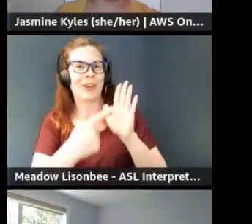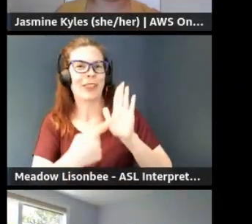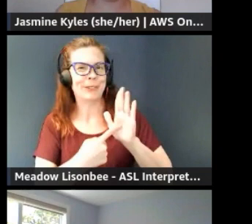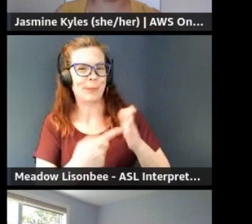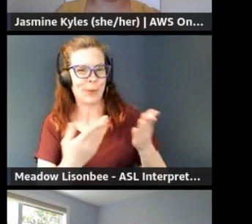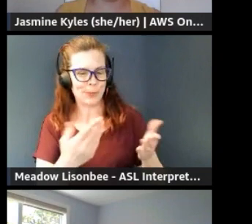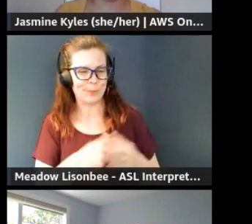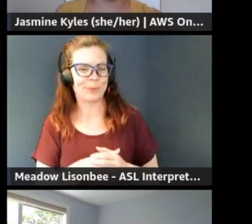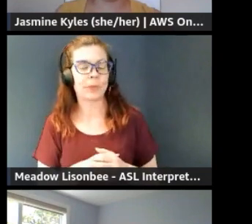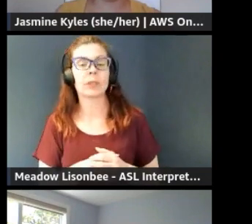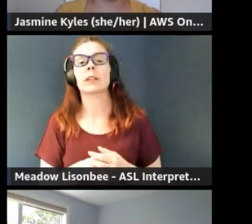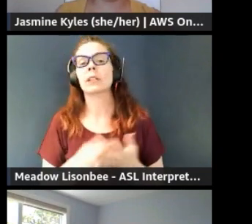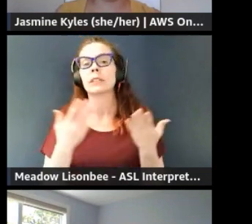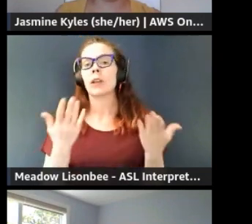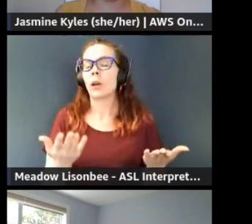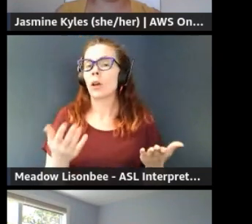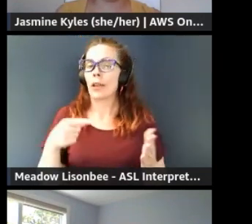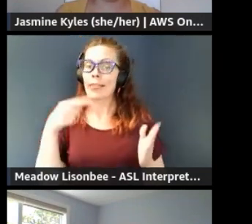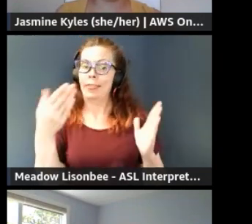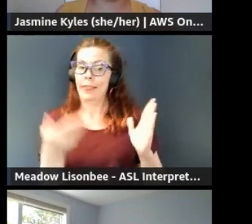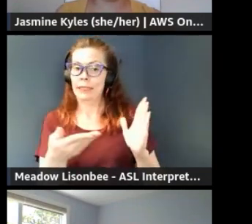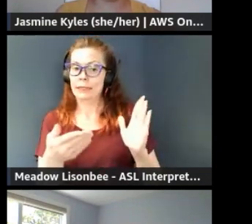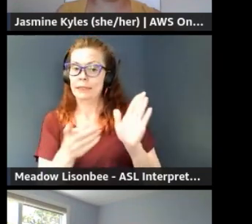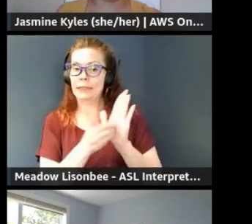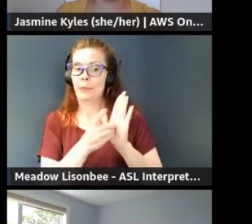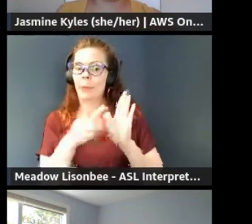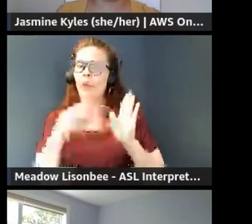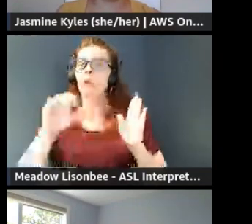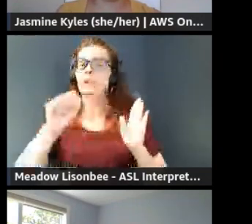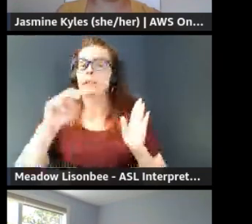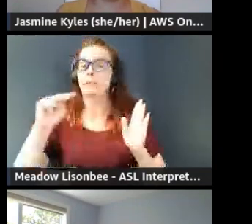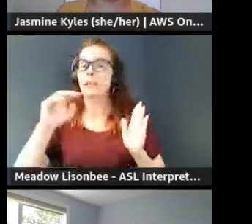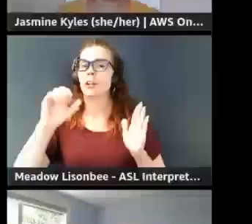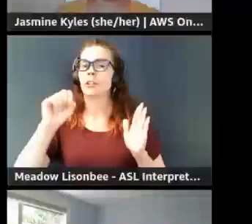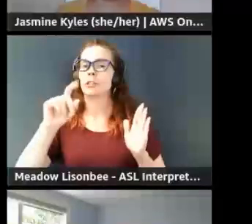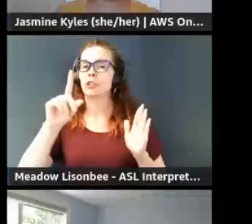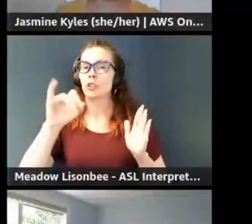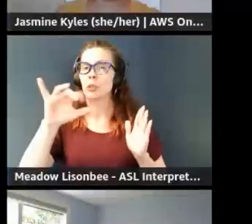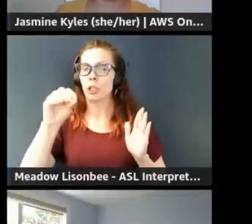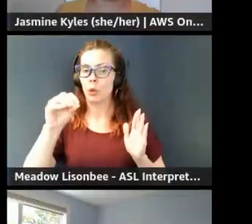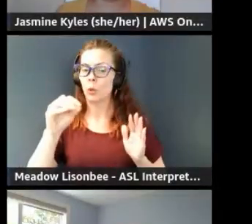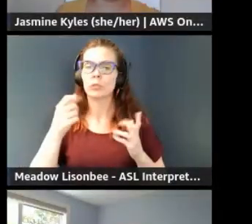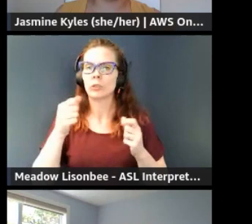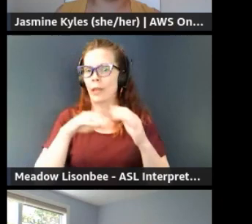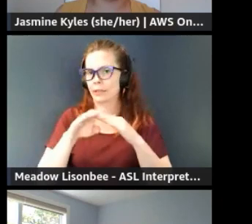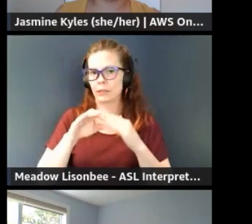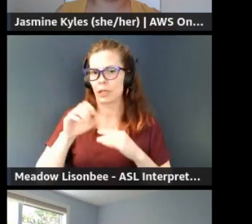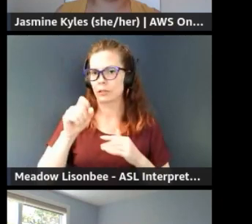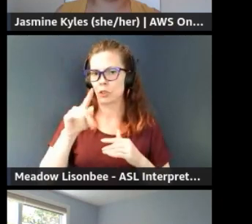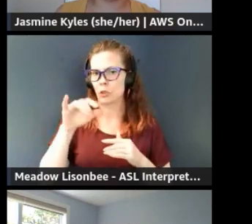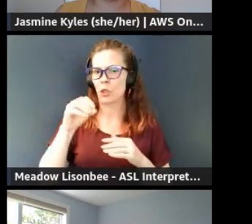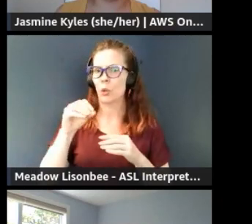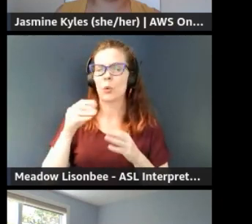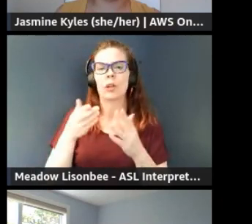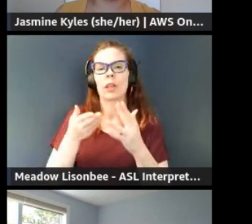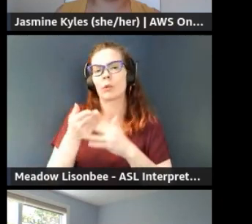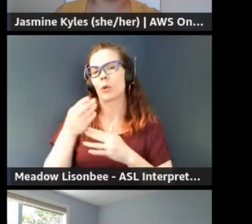then. So this is SageMaker Studio. So you can access Studio through a profile